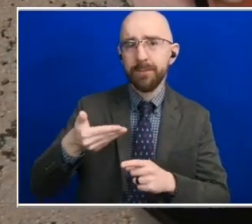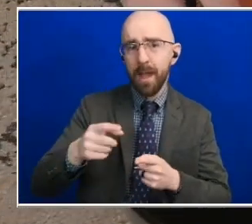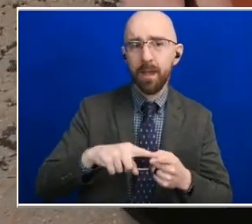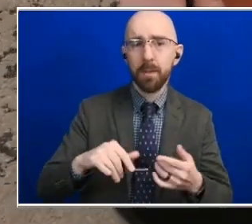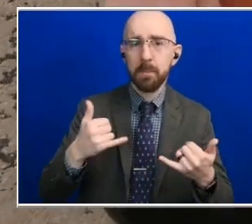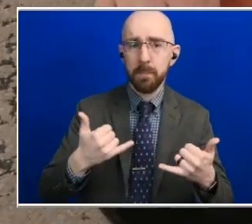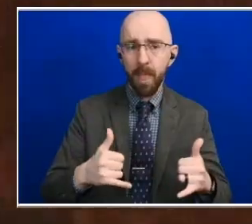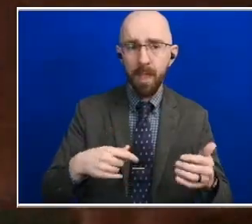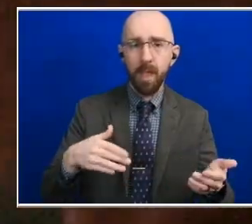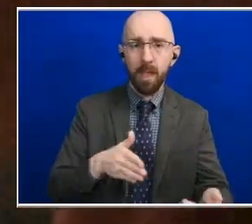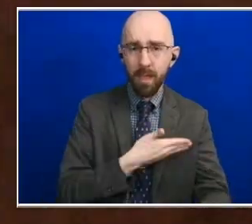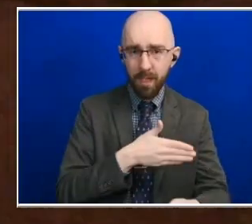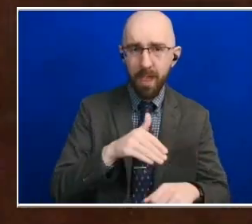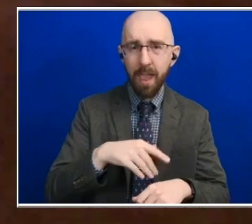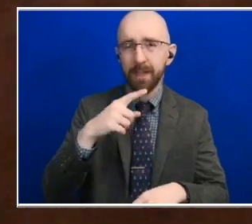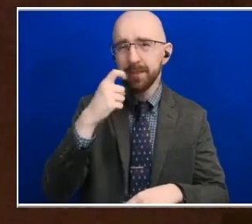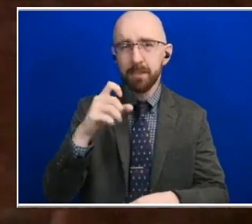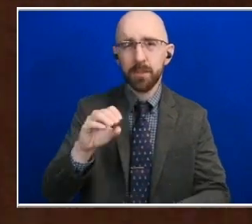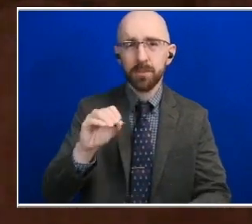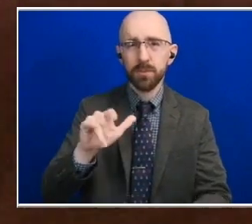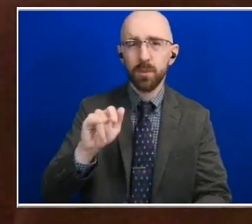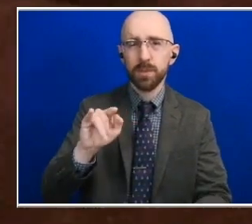summer solstice party.